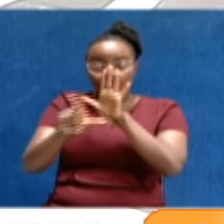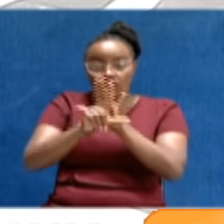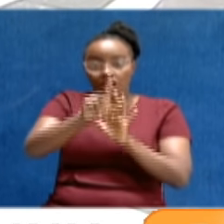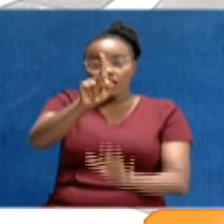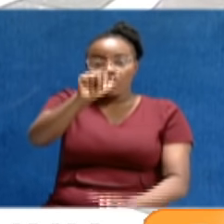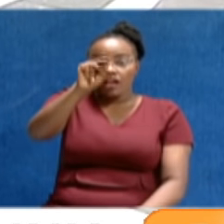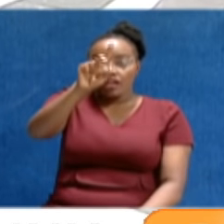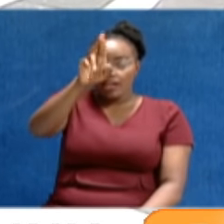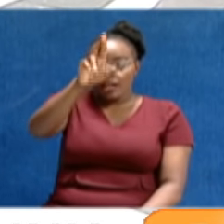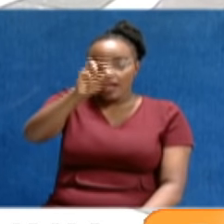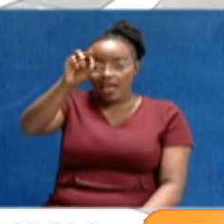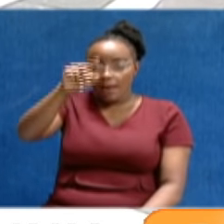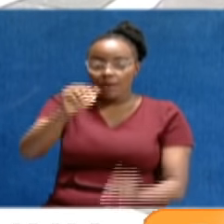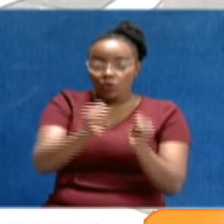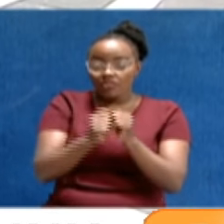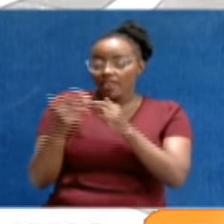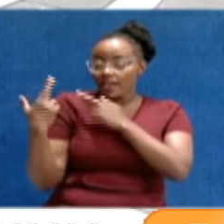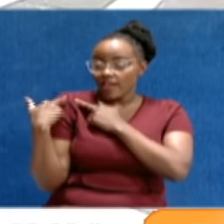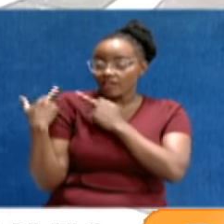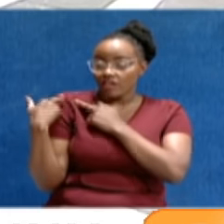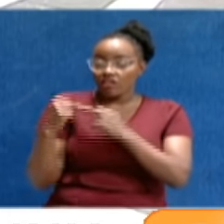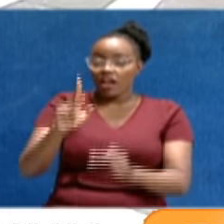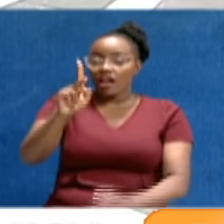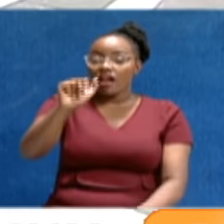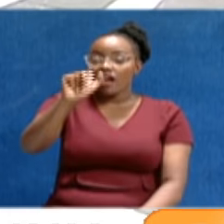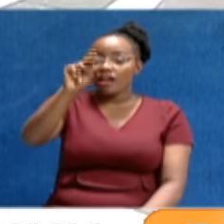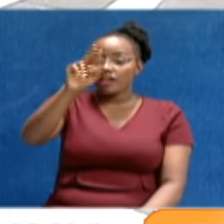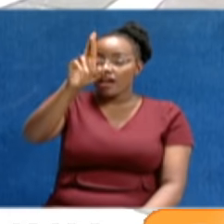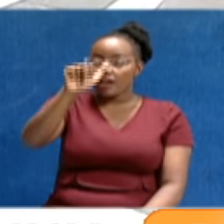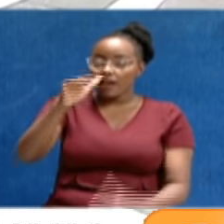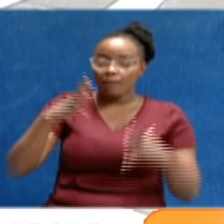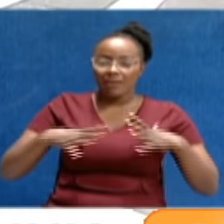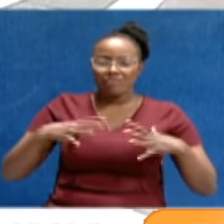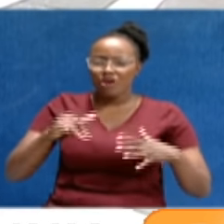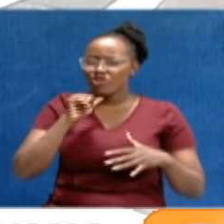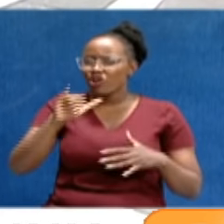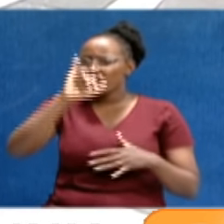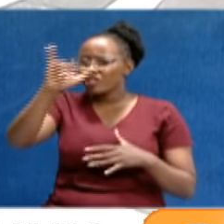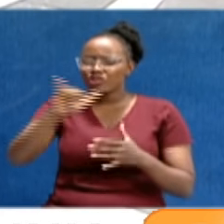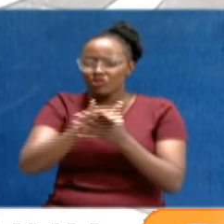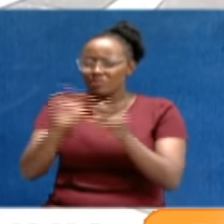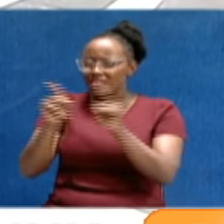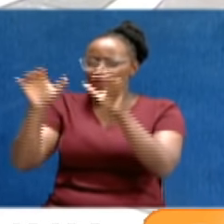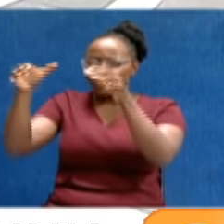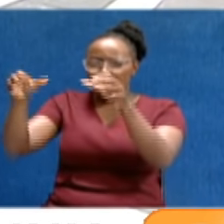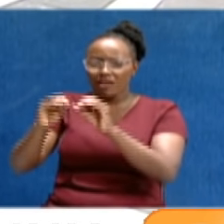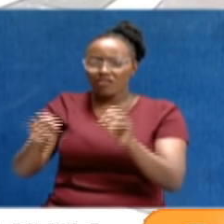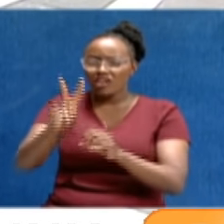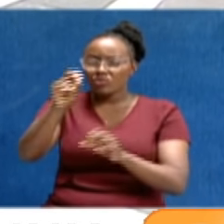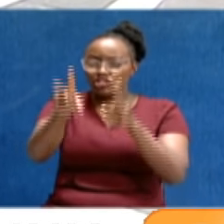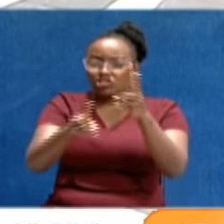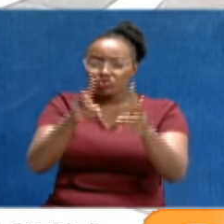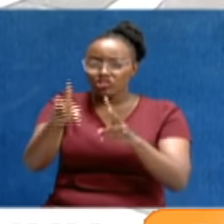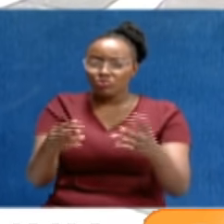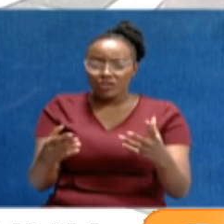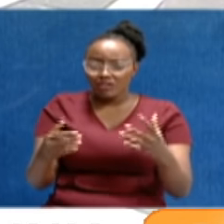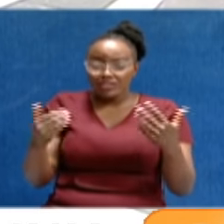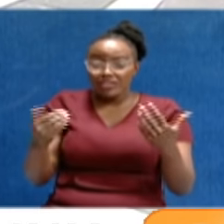Kandara Member of Parliament, with the mandate of Kandara people, not Jubilee as a party. And come 2022? And